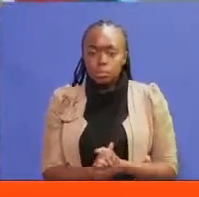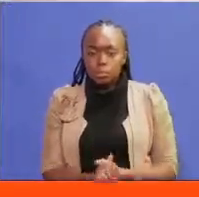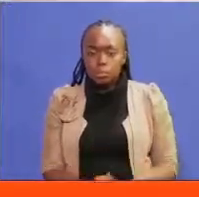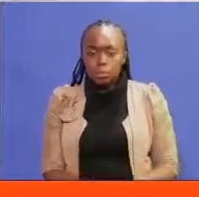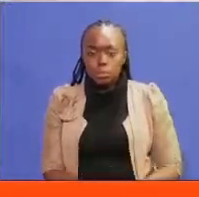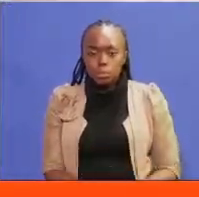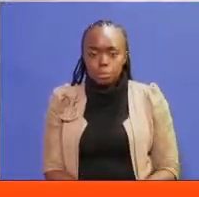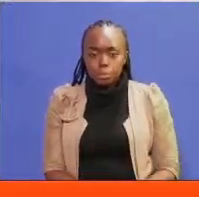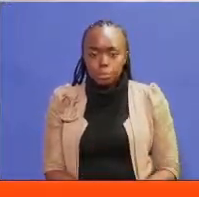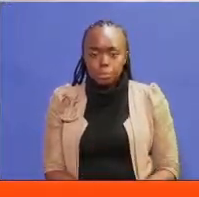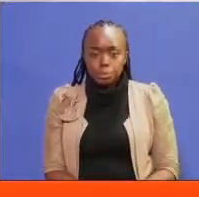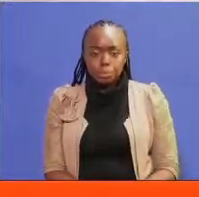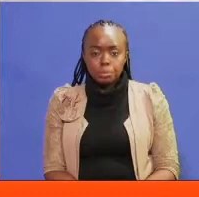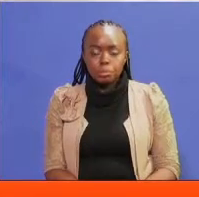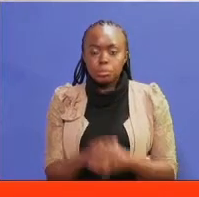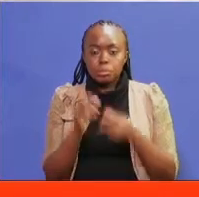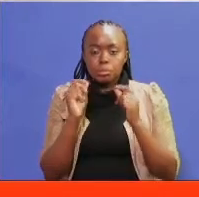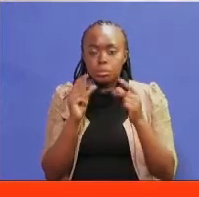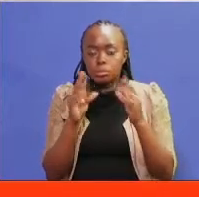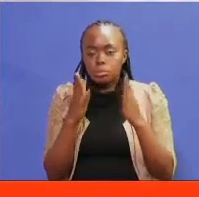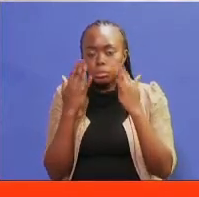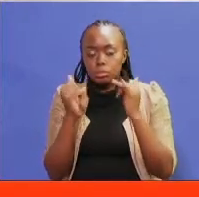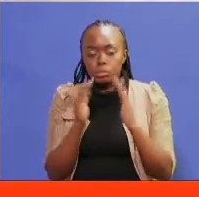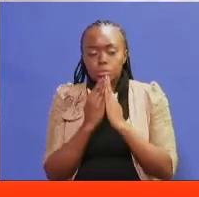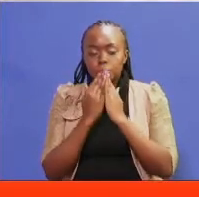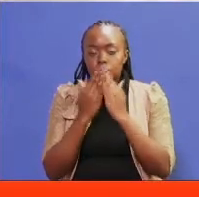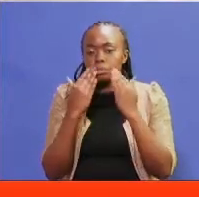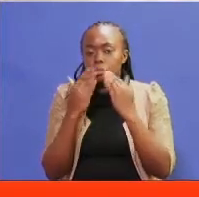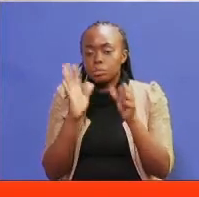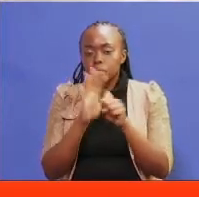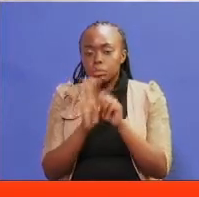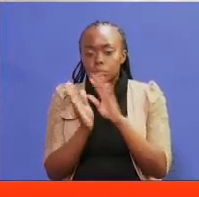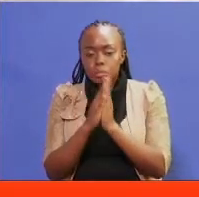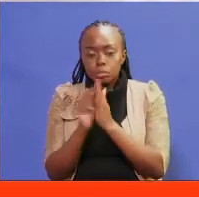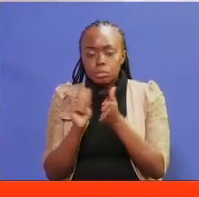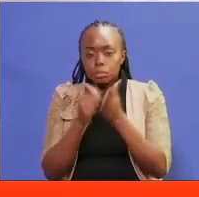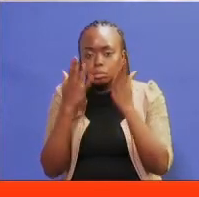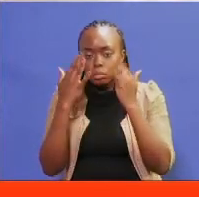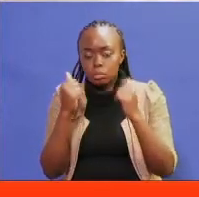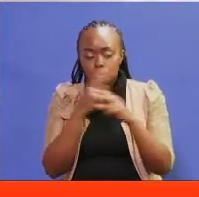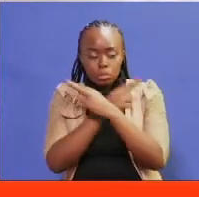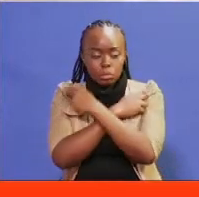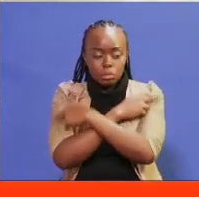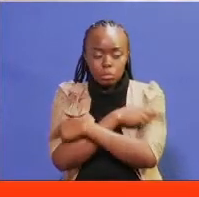Odida. All right, thank you, Ann Odida, for that particular story. Now we are taking a short break, but once we